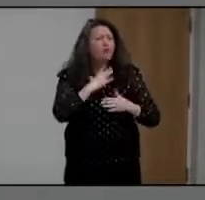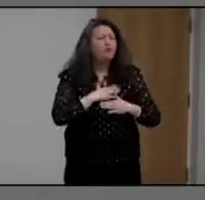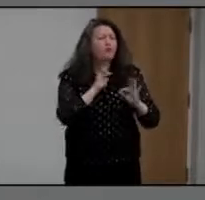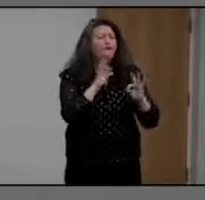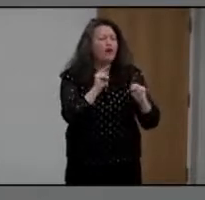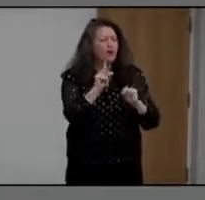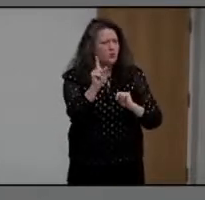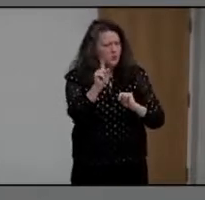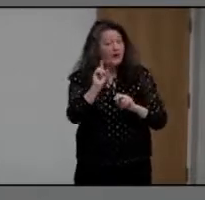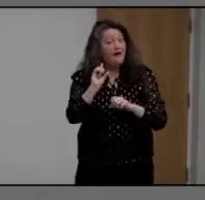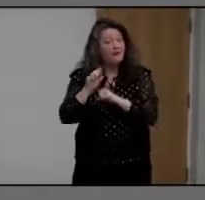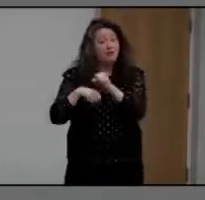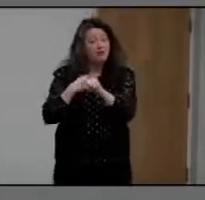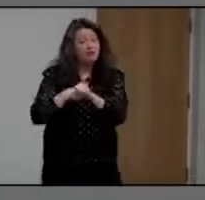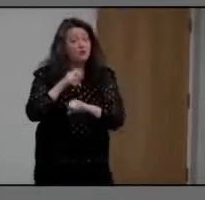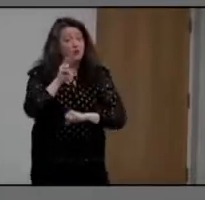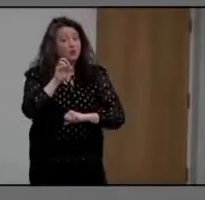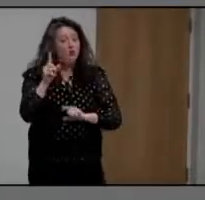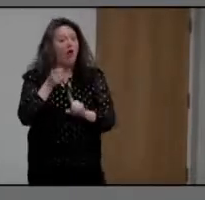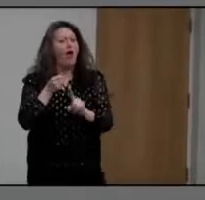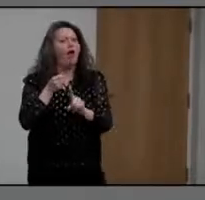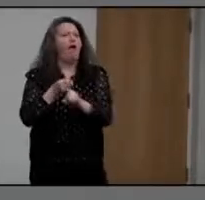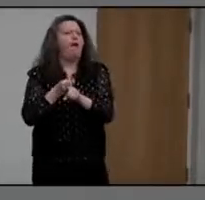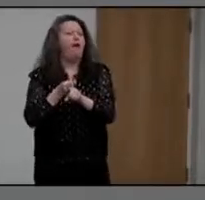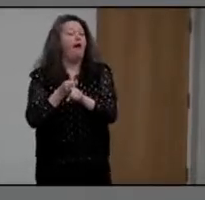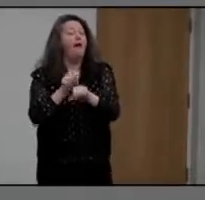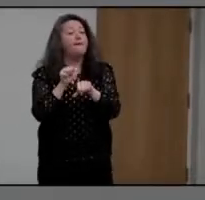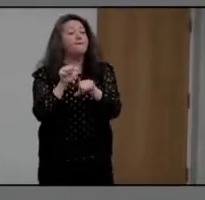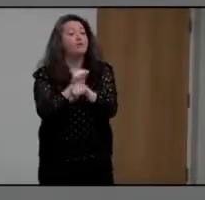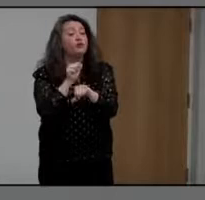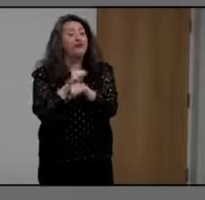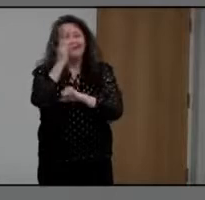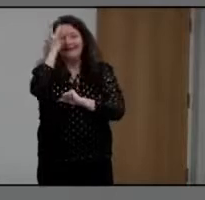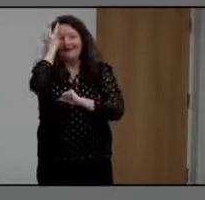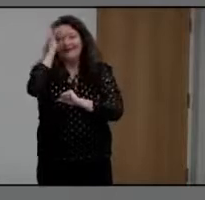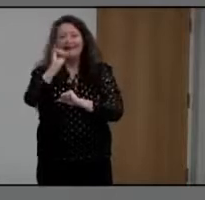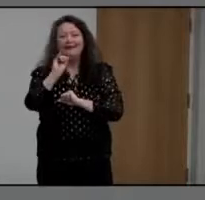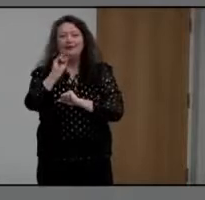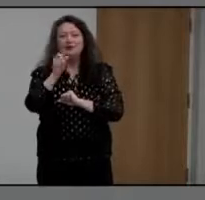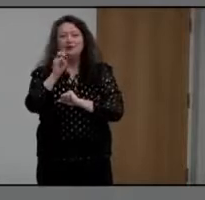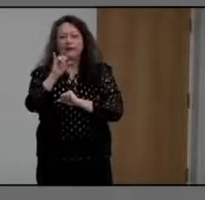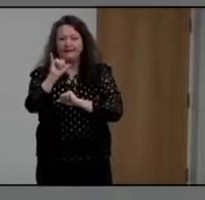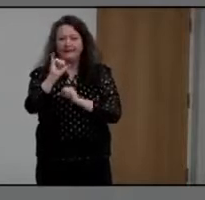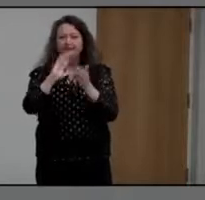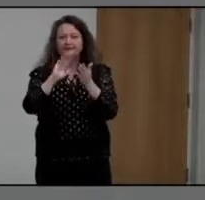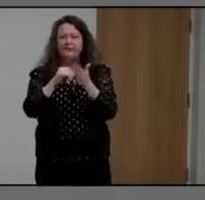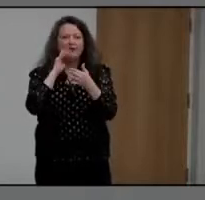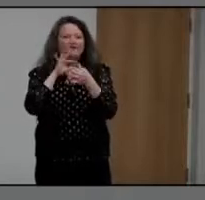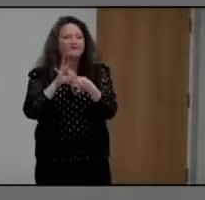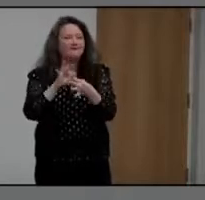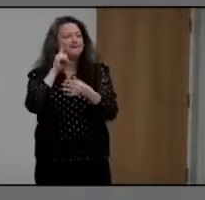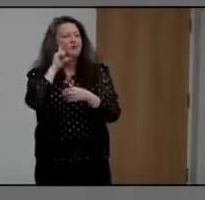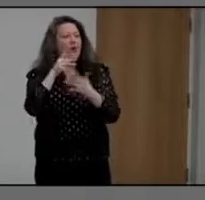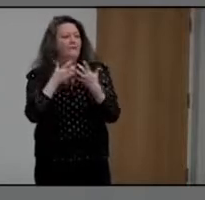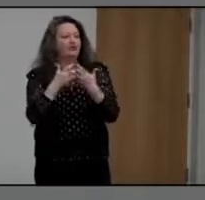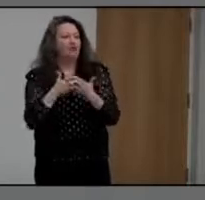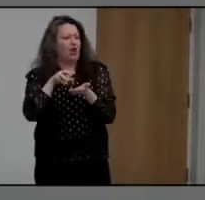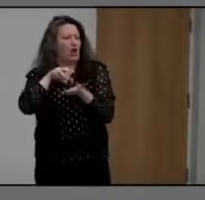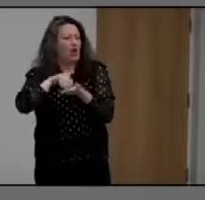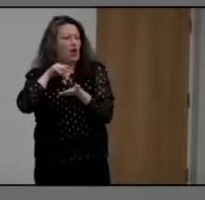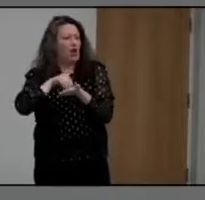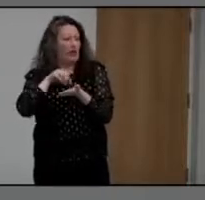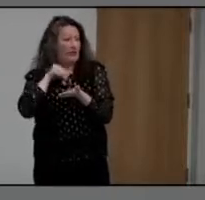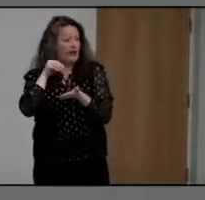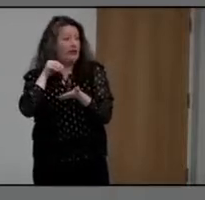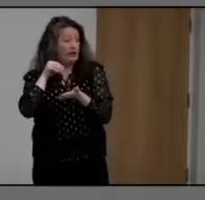2002 with the creation of the Alberta Ingenuity Centre for Machine Learning, a joint effort between the Government of Alberta and